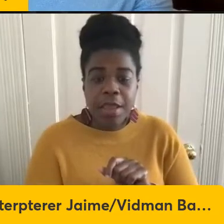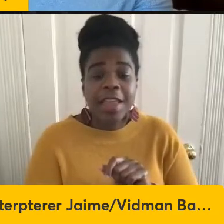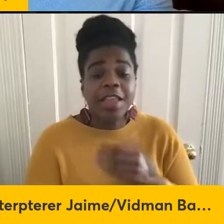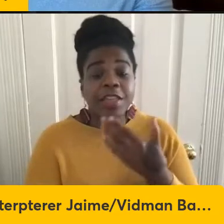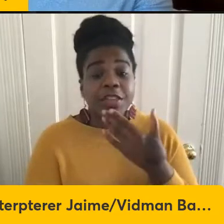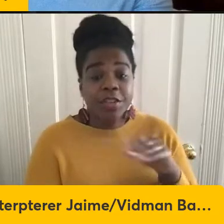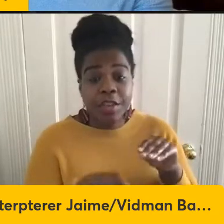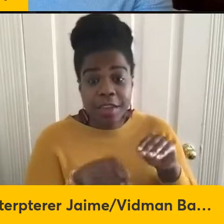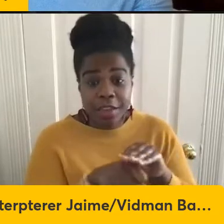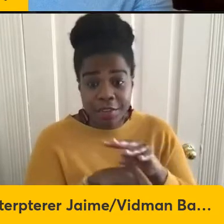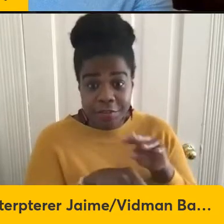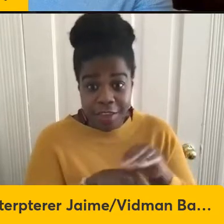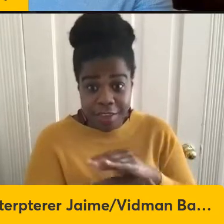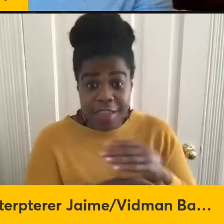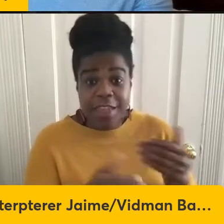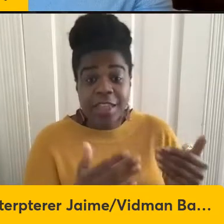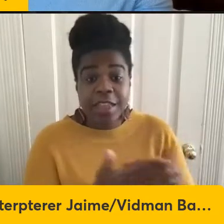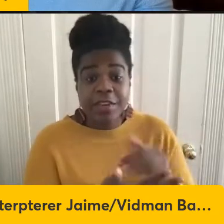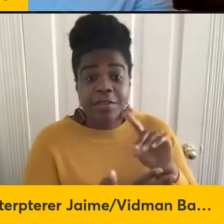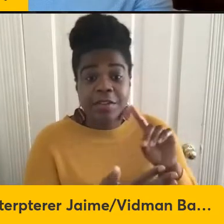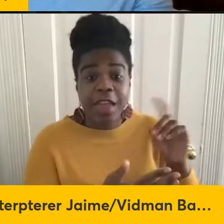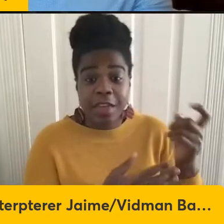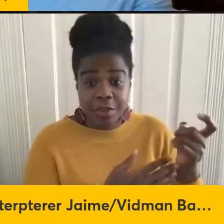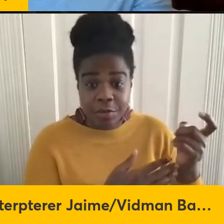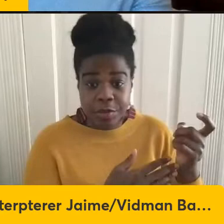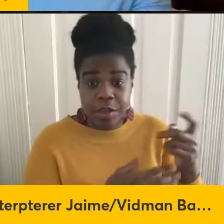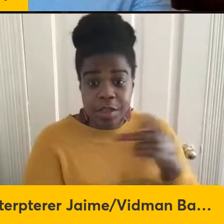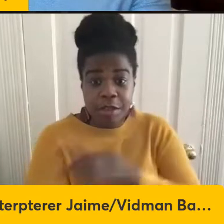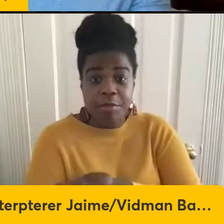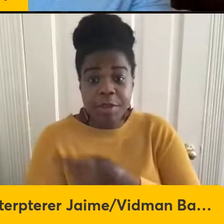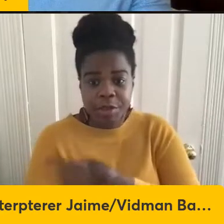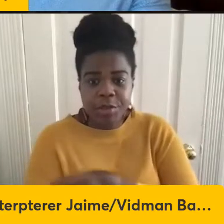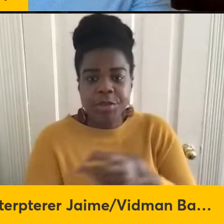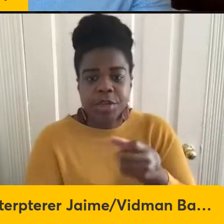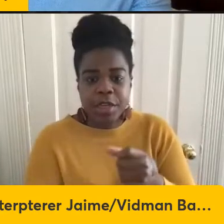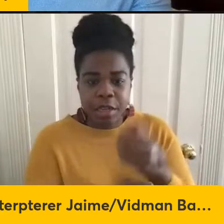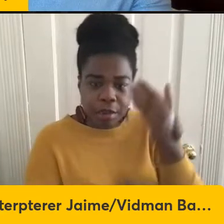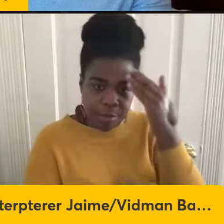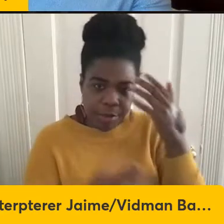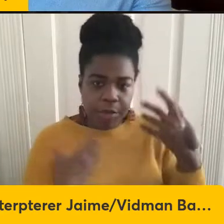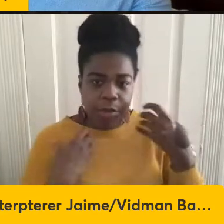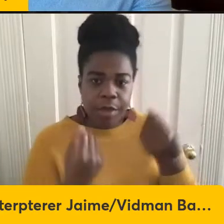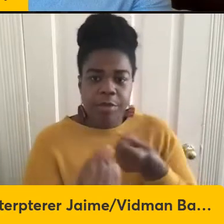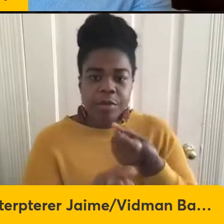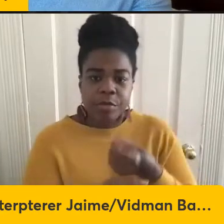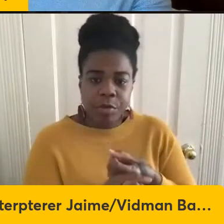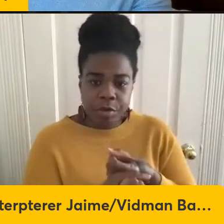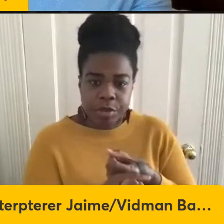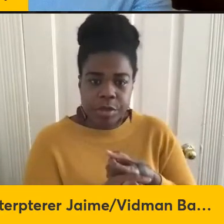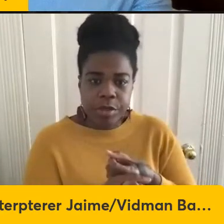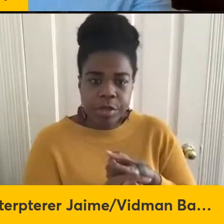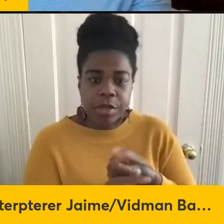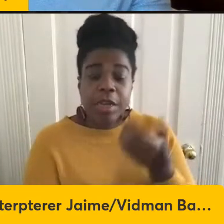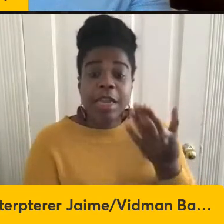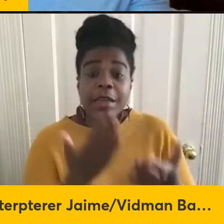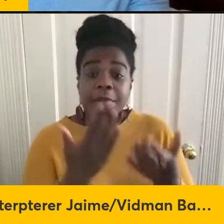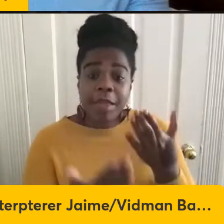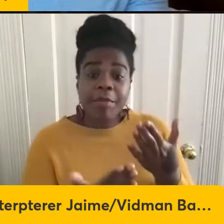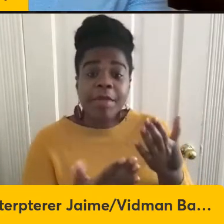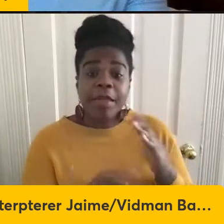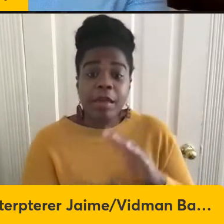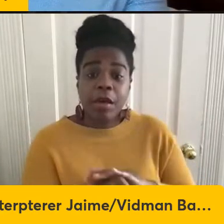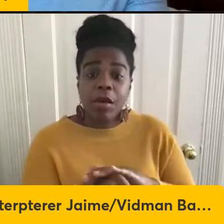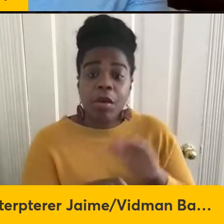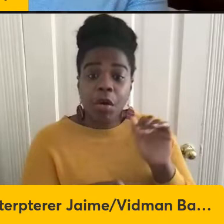that newly diagnosed patients should seek out mental health supports, but maybe this is also a call